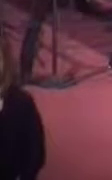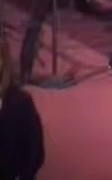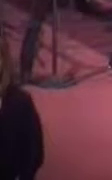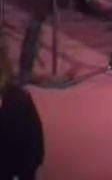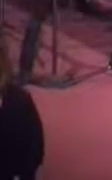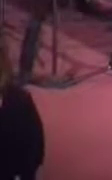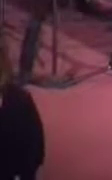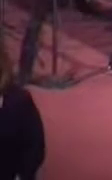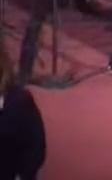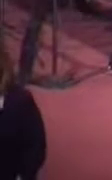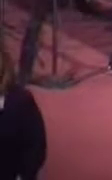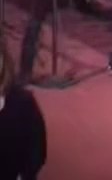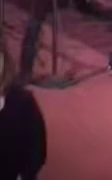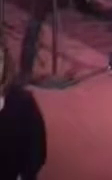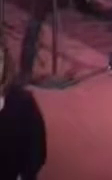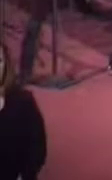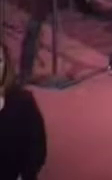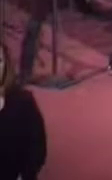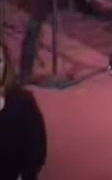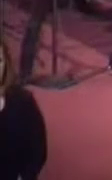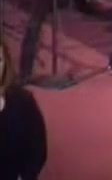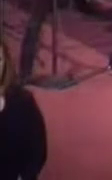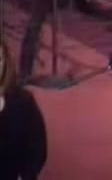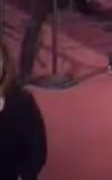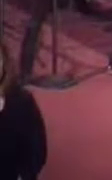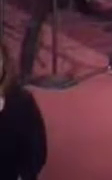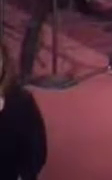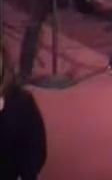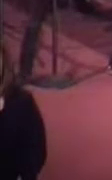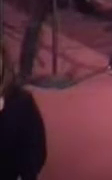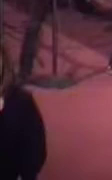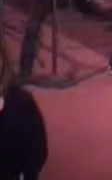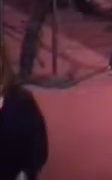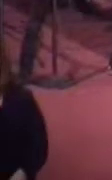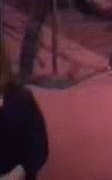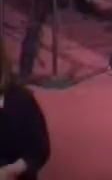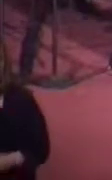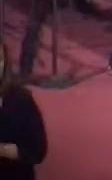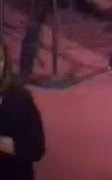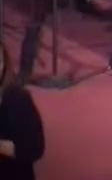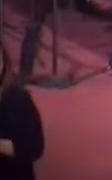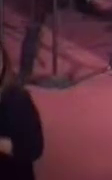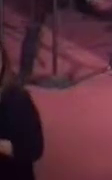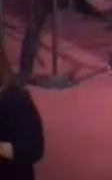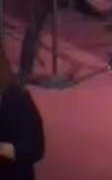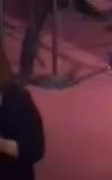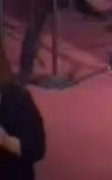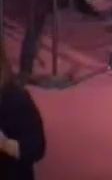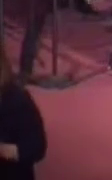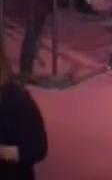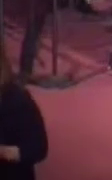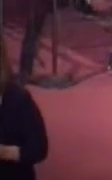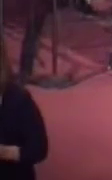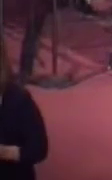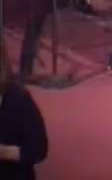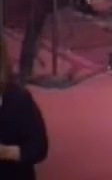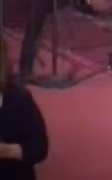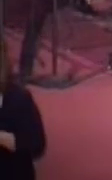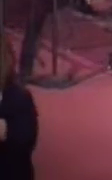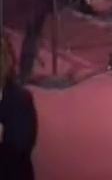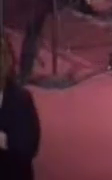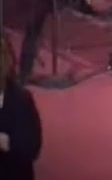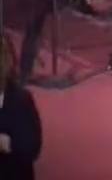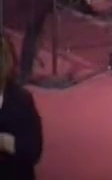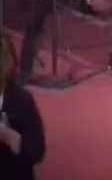glory, you may rejoice with exultation. God is faithful. God is true. I trust you,